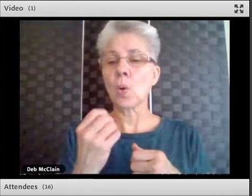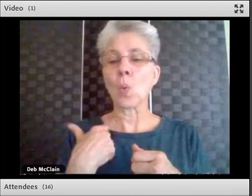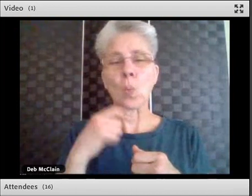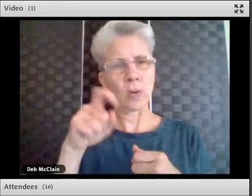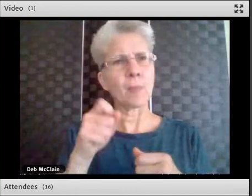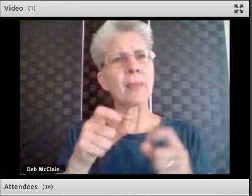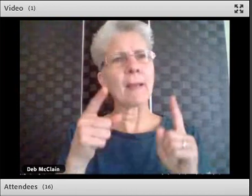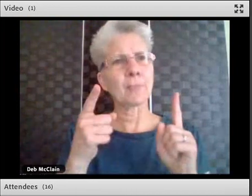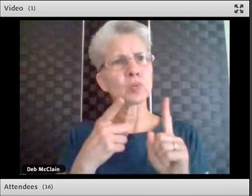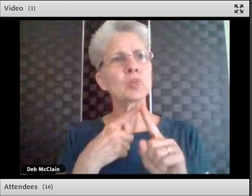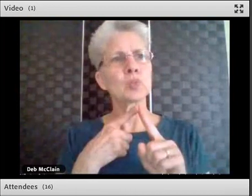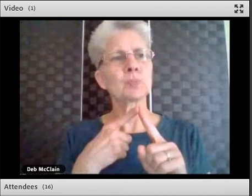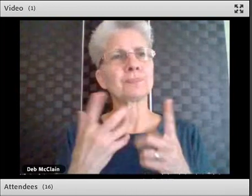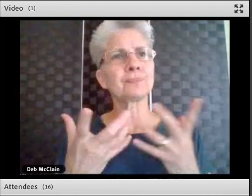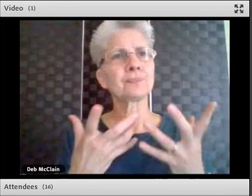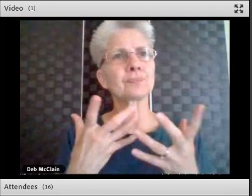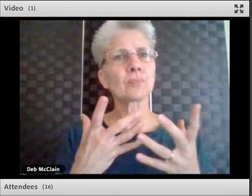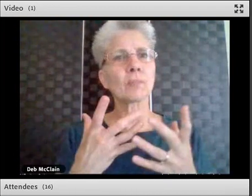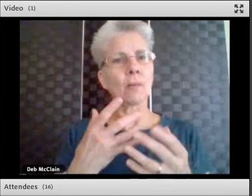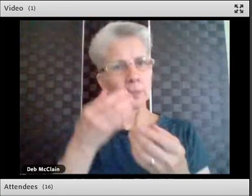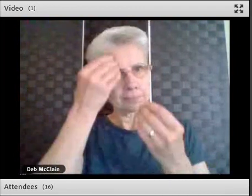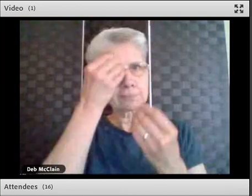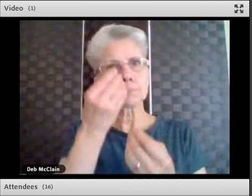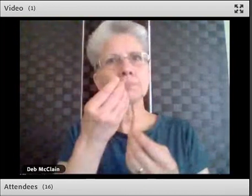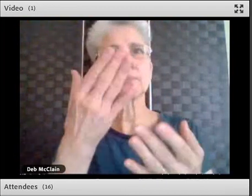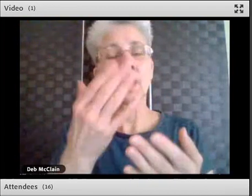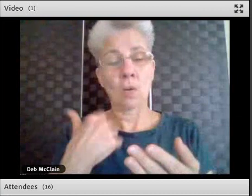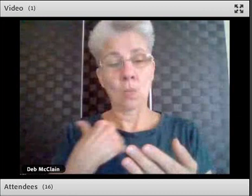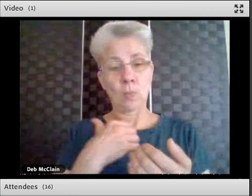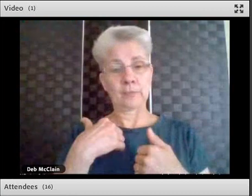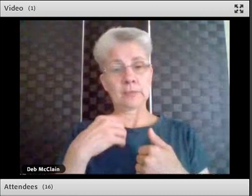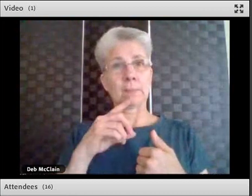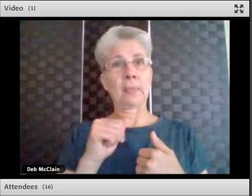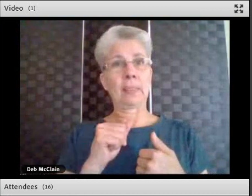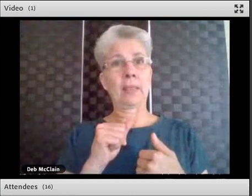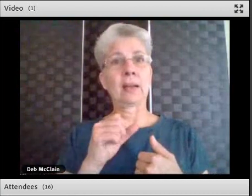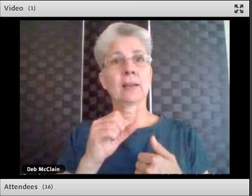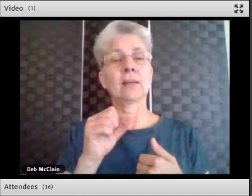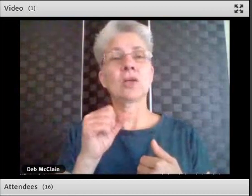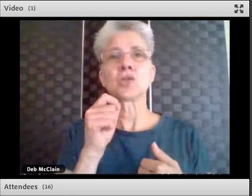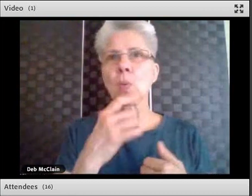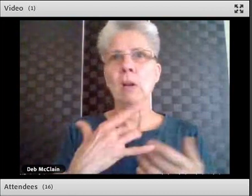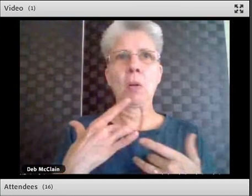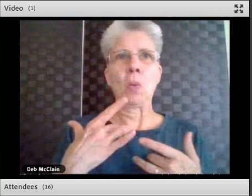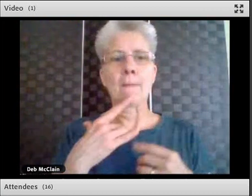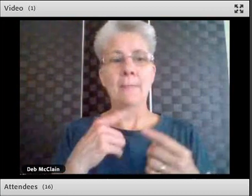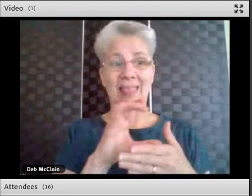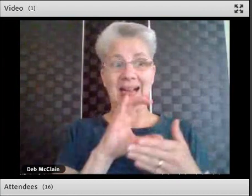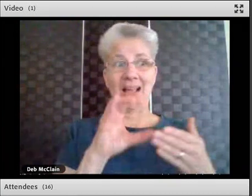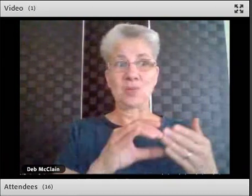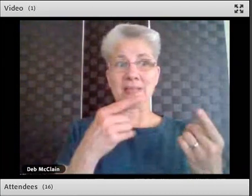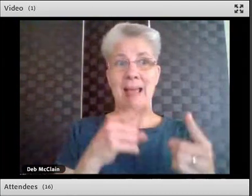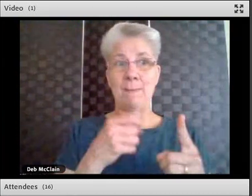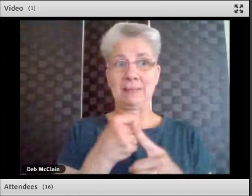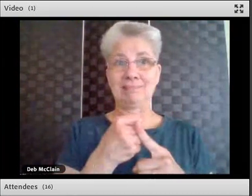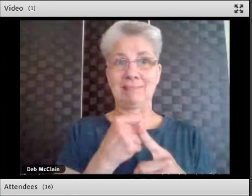be able to reveal the presence of a disability if we want to do so without worrying about the consequences of doing